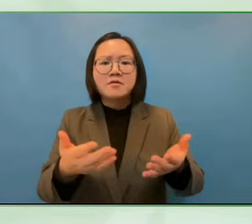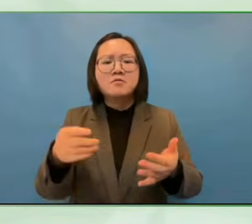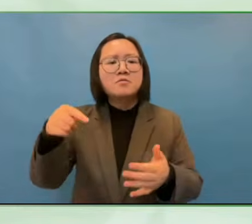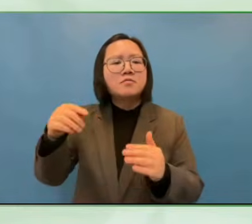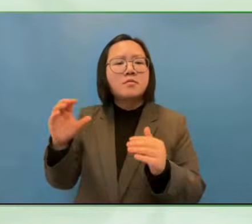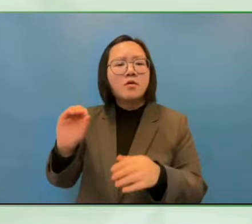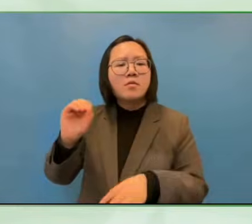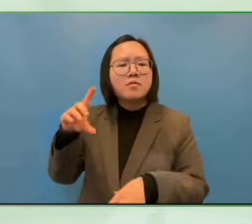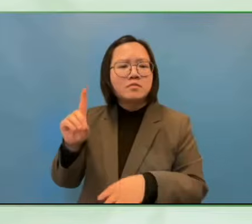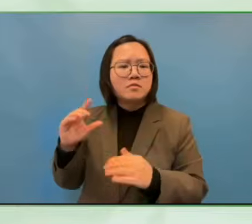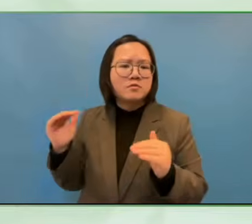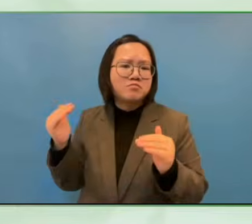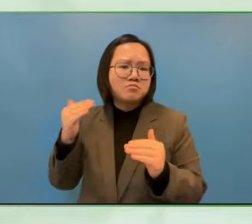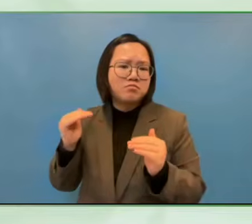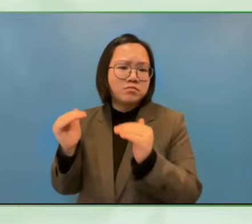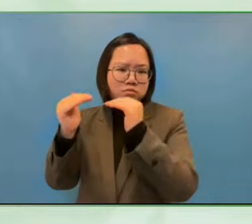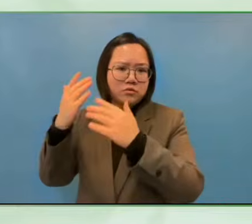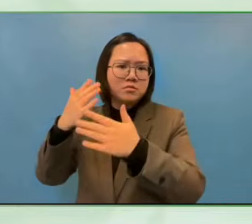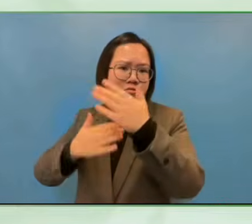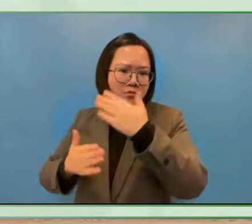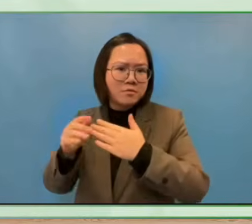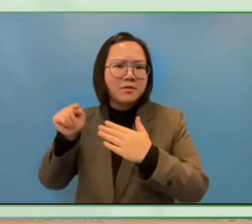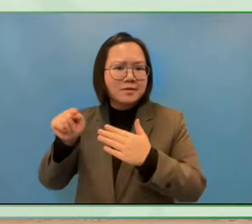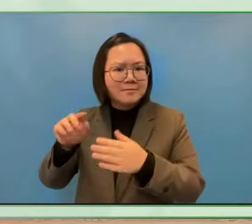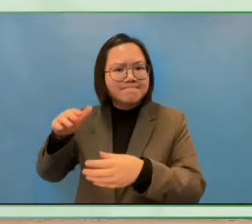some measure of success.